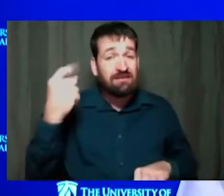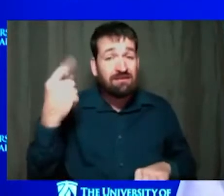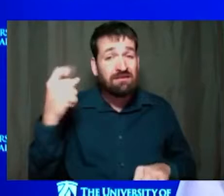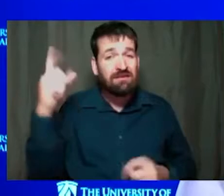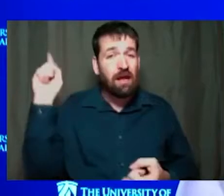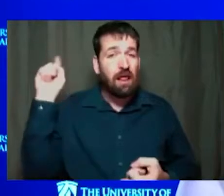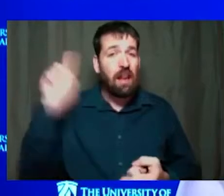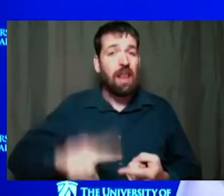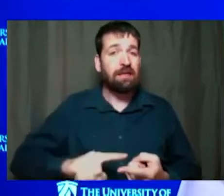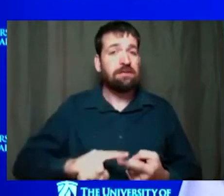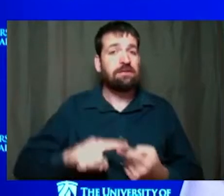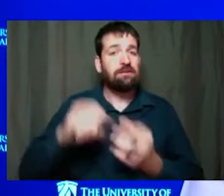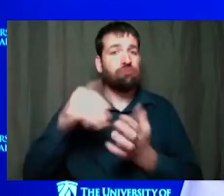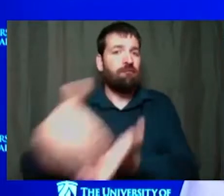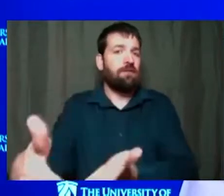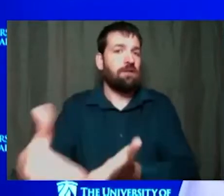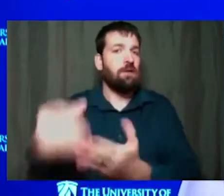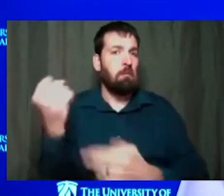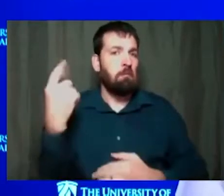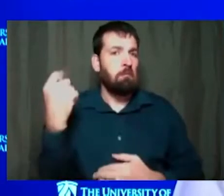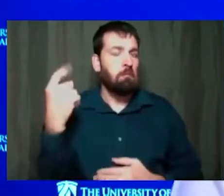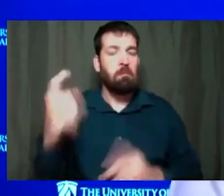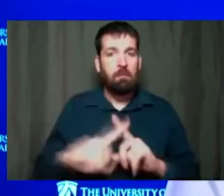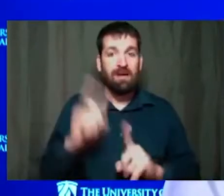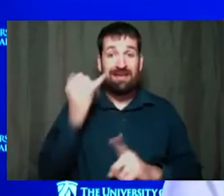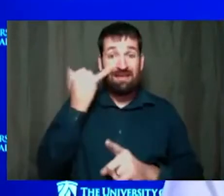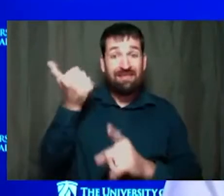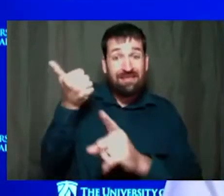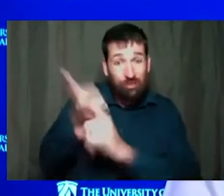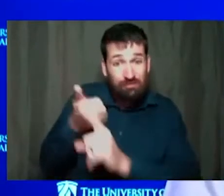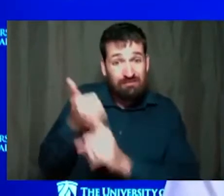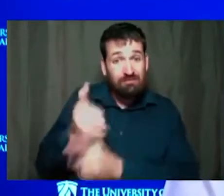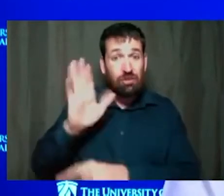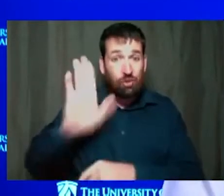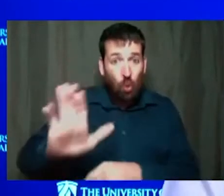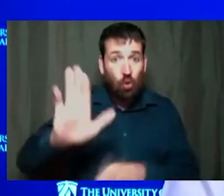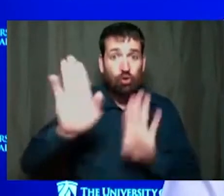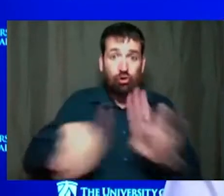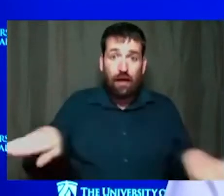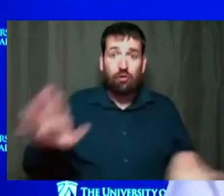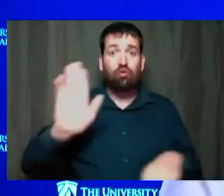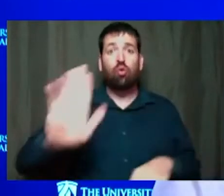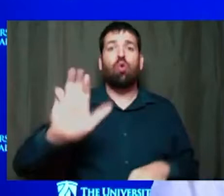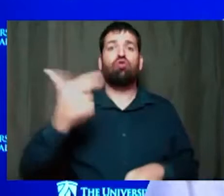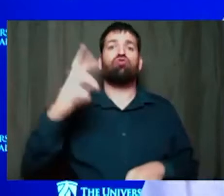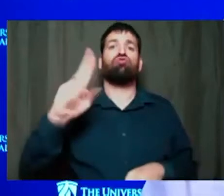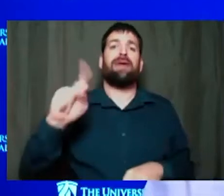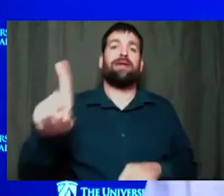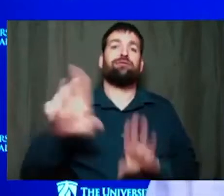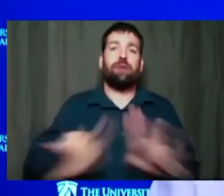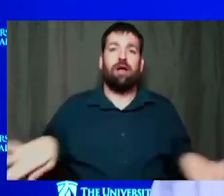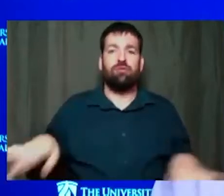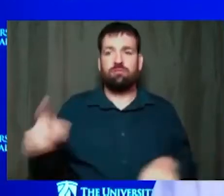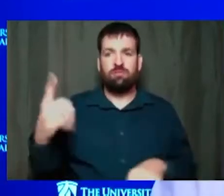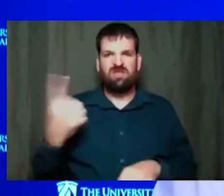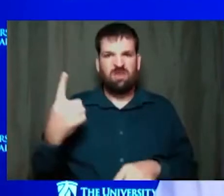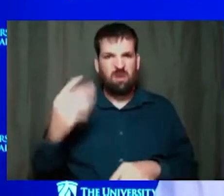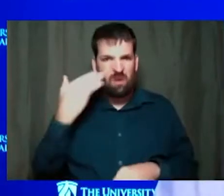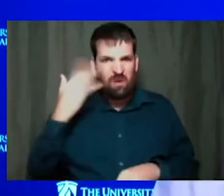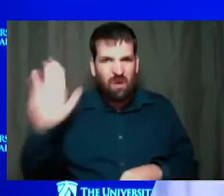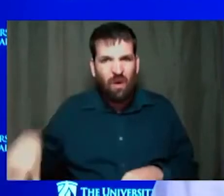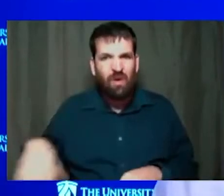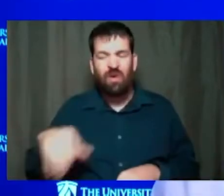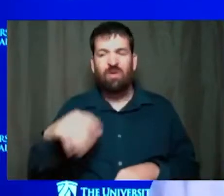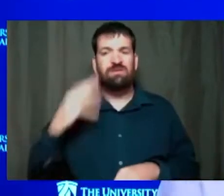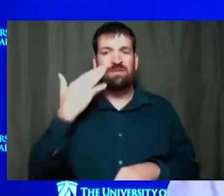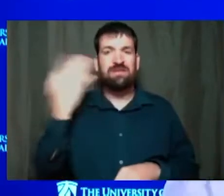We understand this, but if it's your child or your grandchild or somebody that you know or love, then we know that they can have that risk of